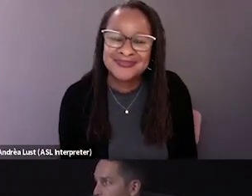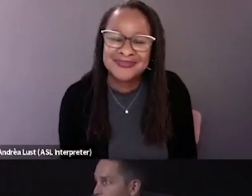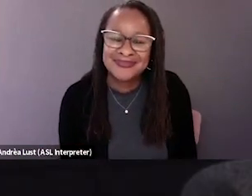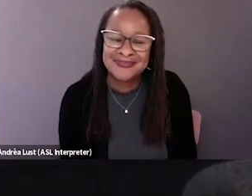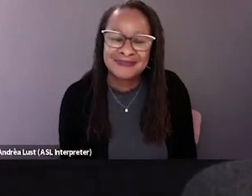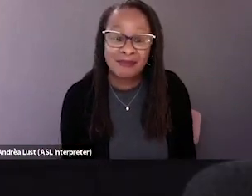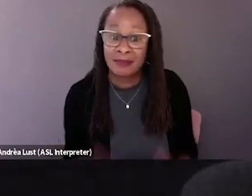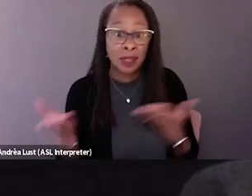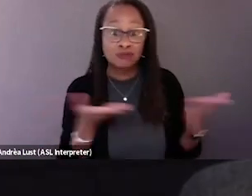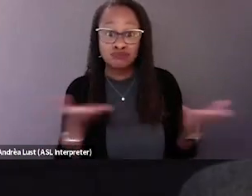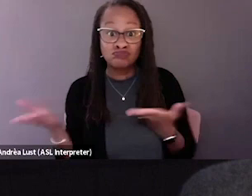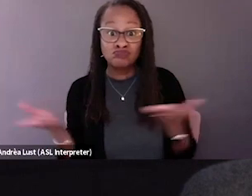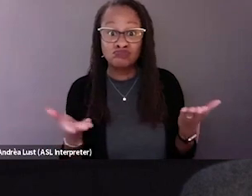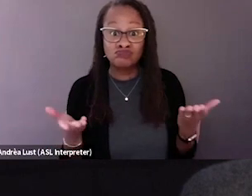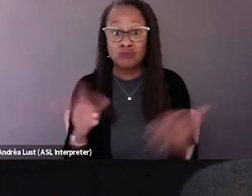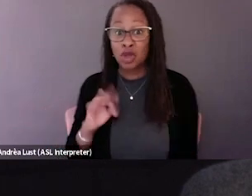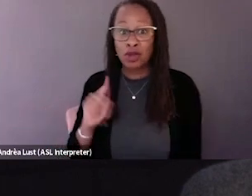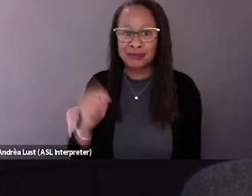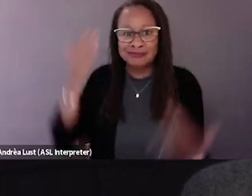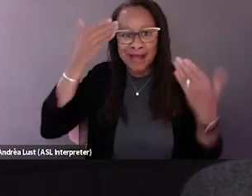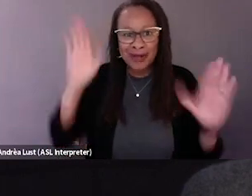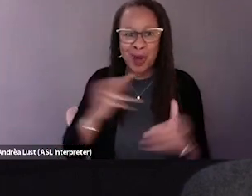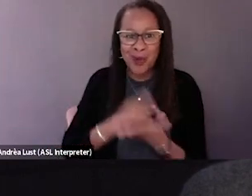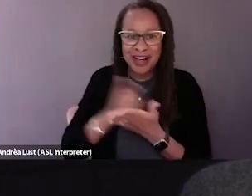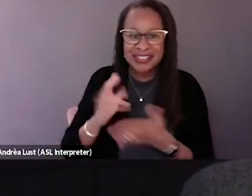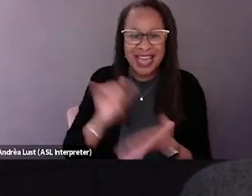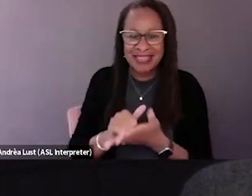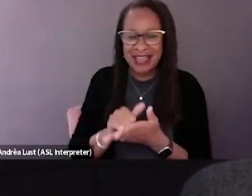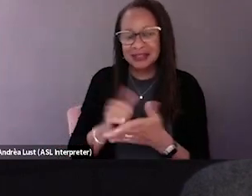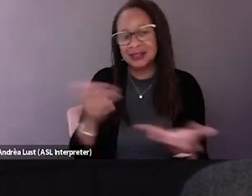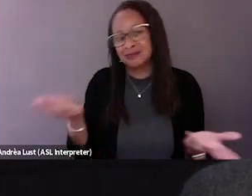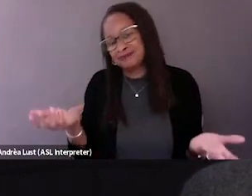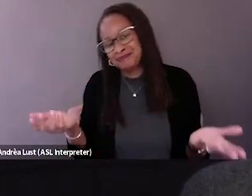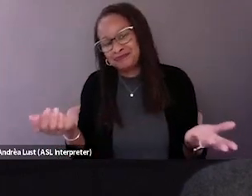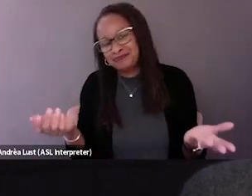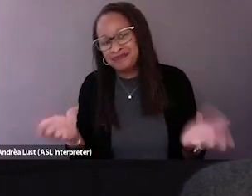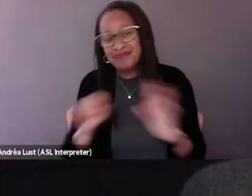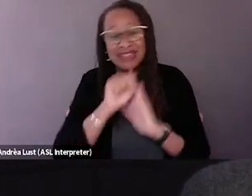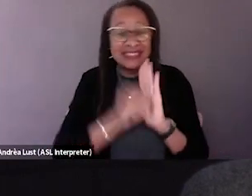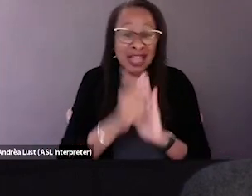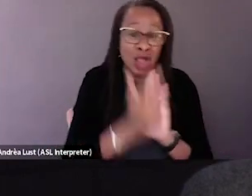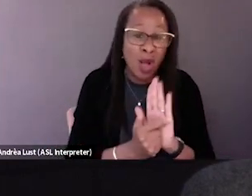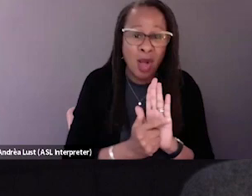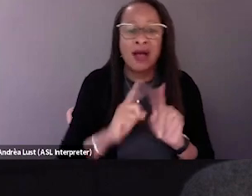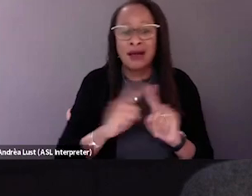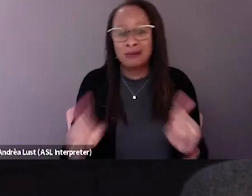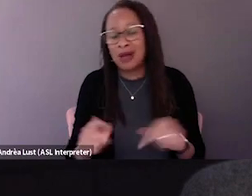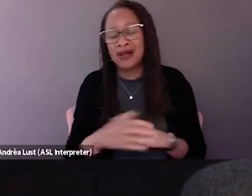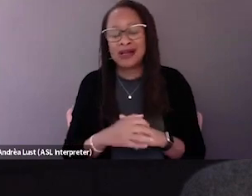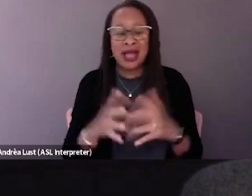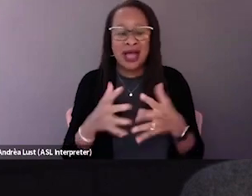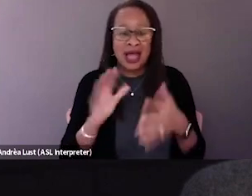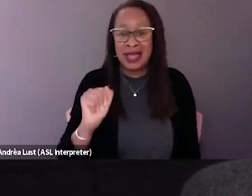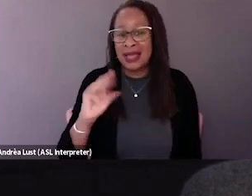Anything legal there, you think? I don't know, to be honest with you. That's a matter of not only state law, but American Medical